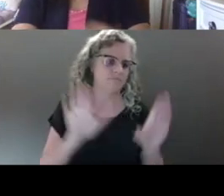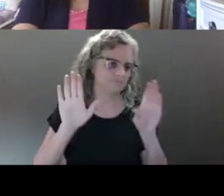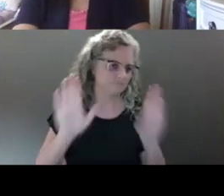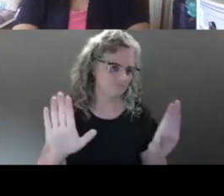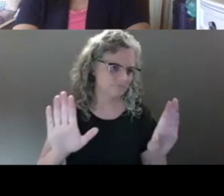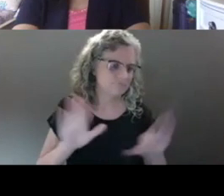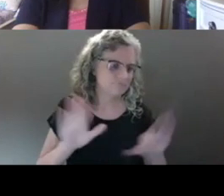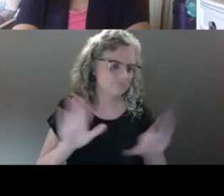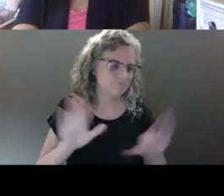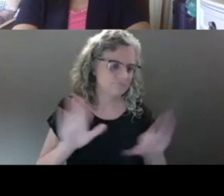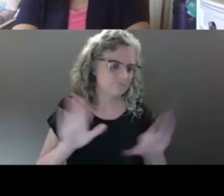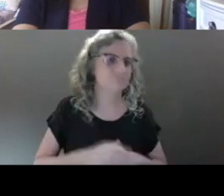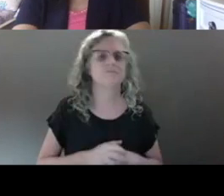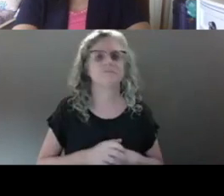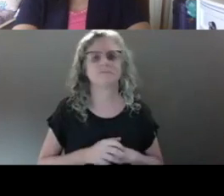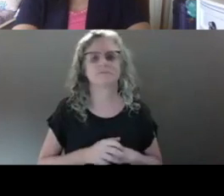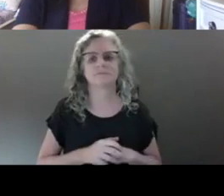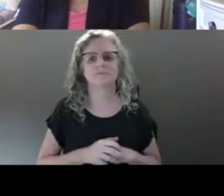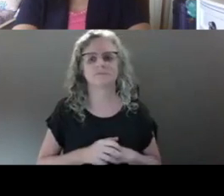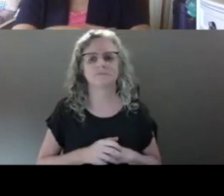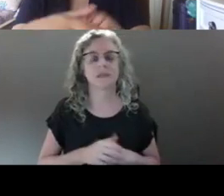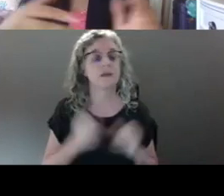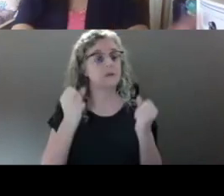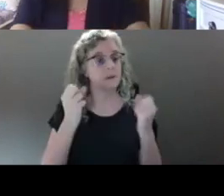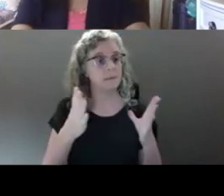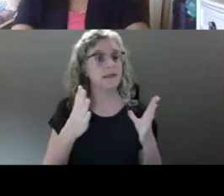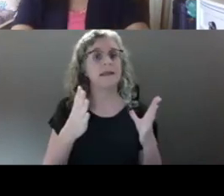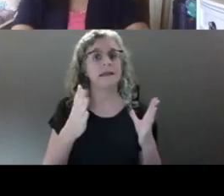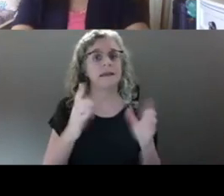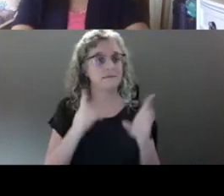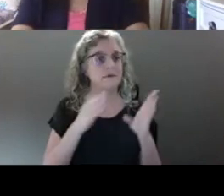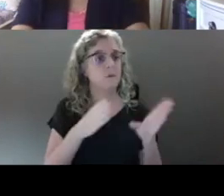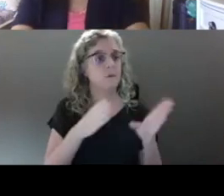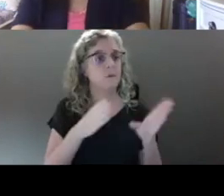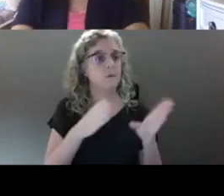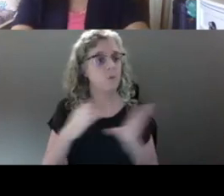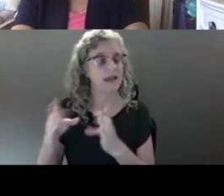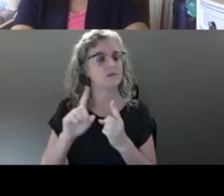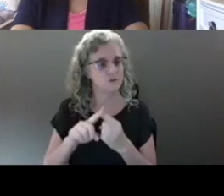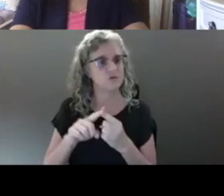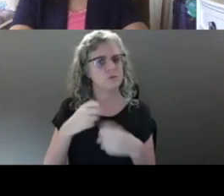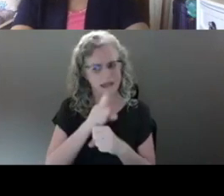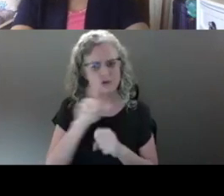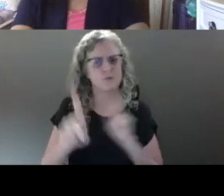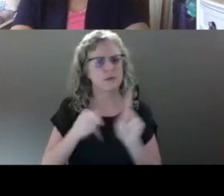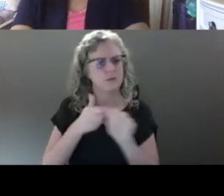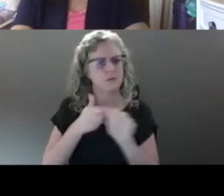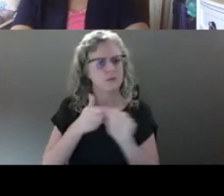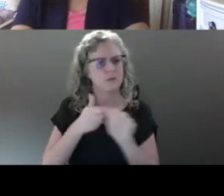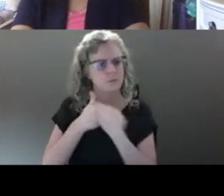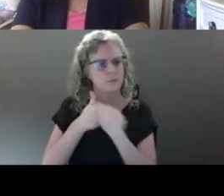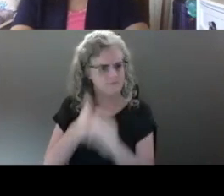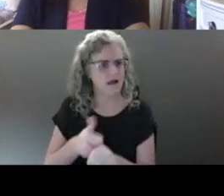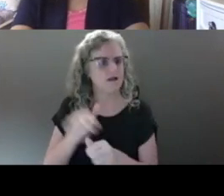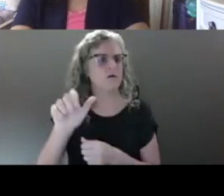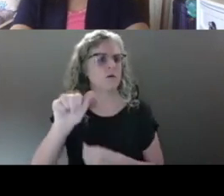to enforce it, but there's still some work that has to be done and still areas that can be